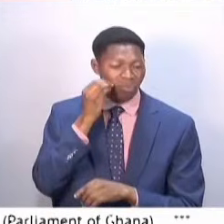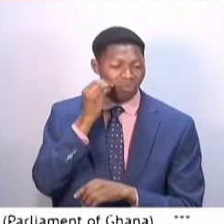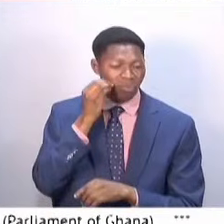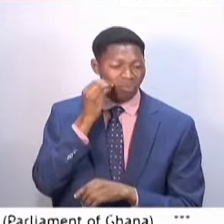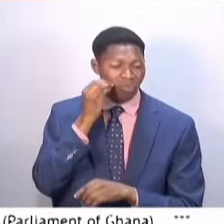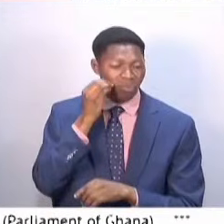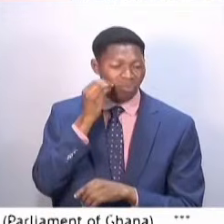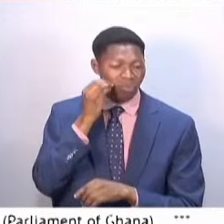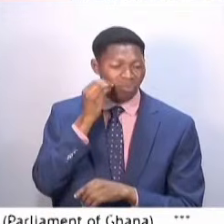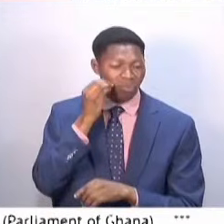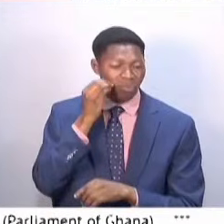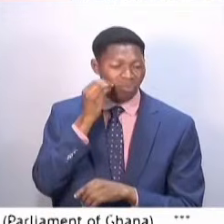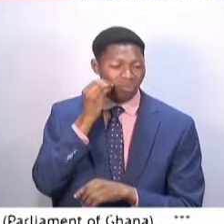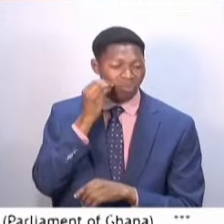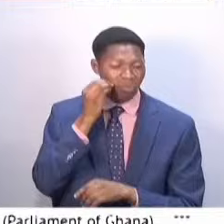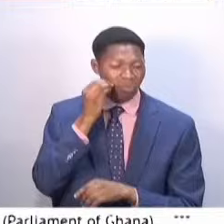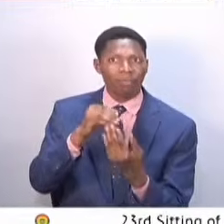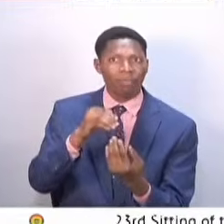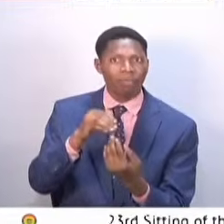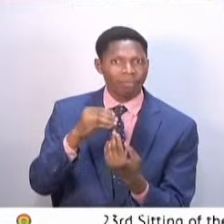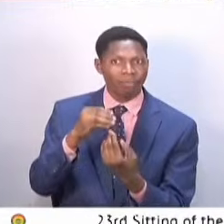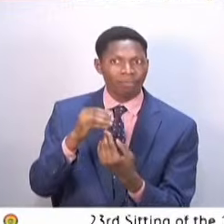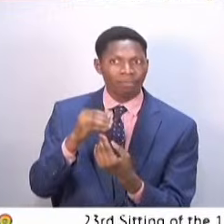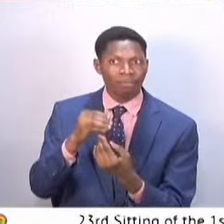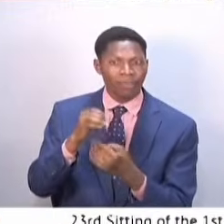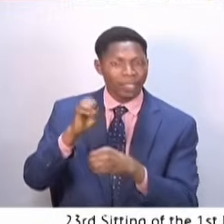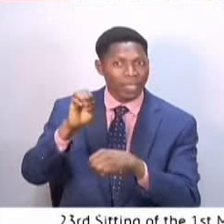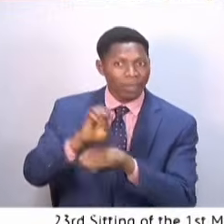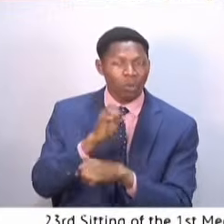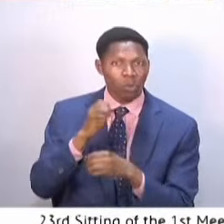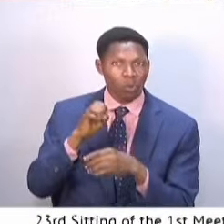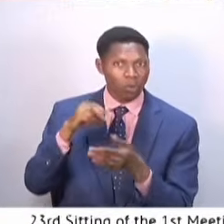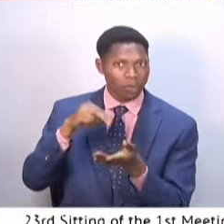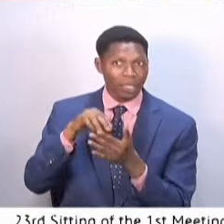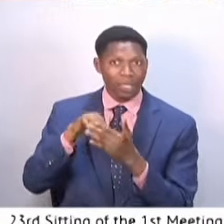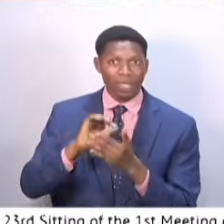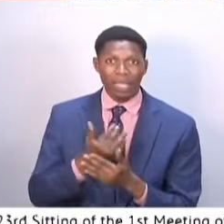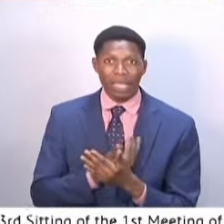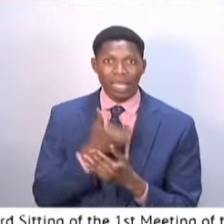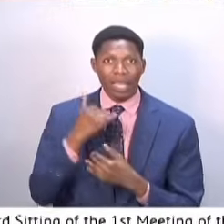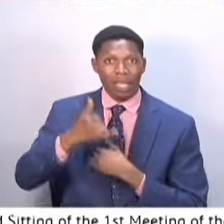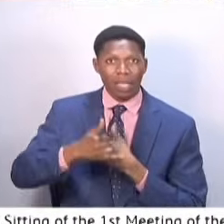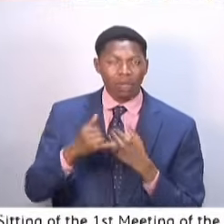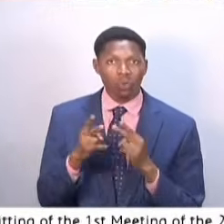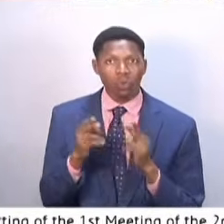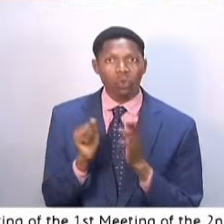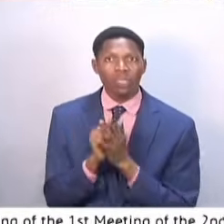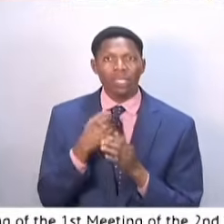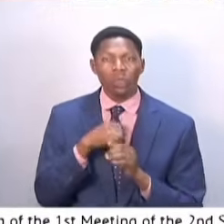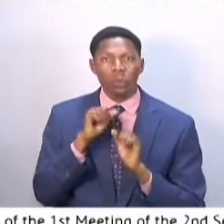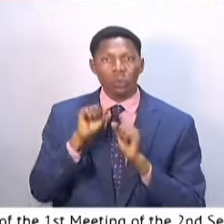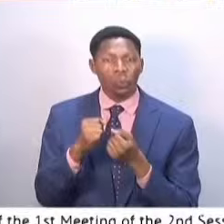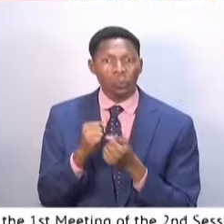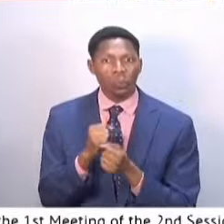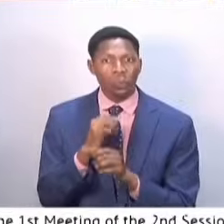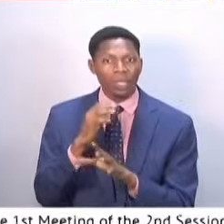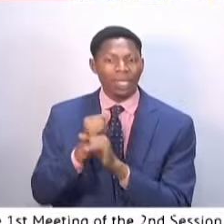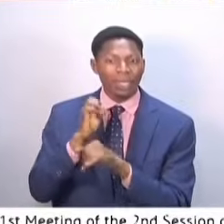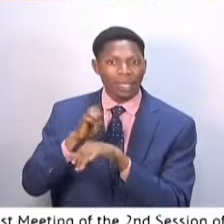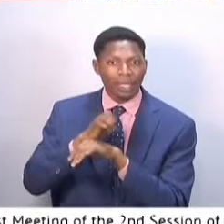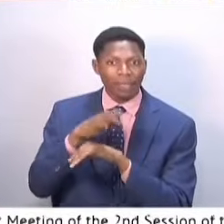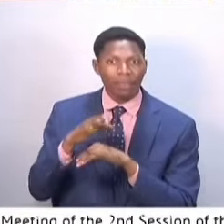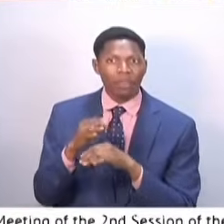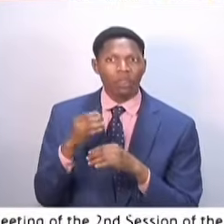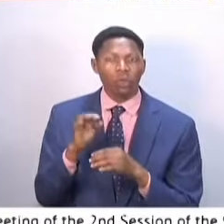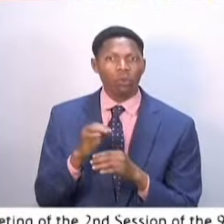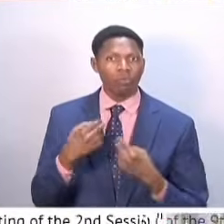prioritize the recruitment of nurses across our country in order to augment the effectiveness of the